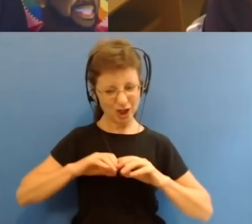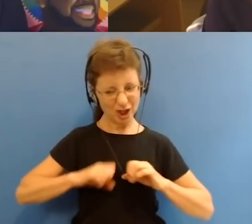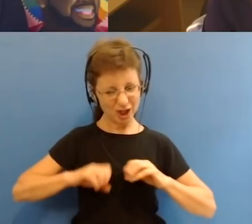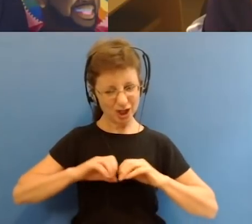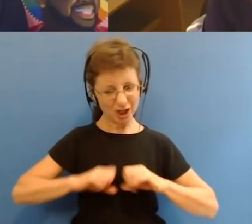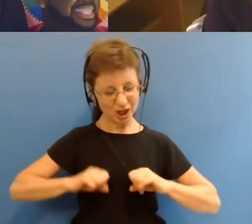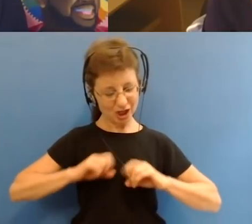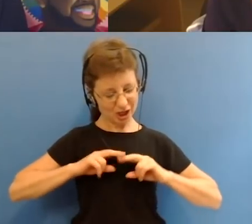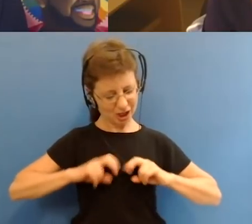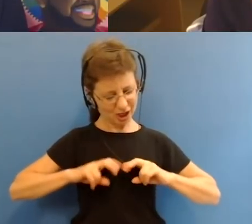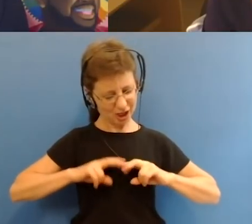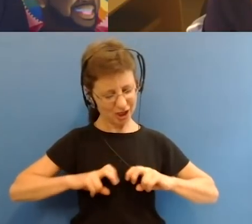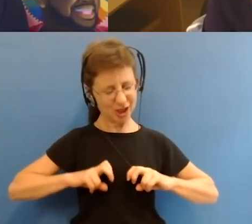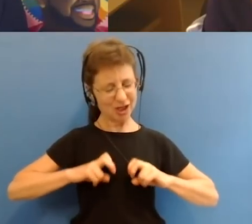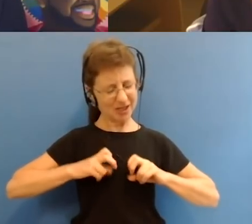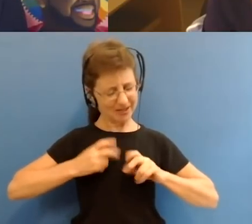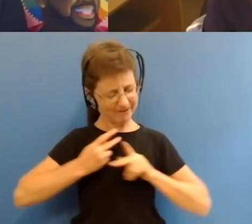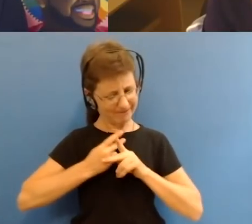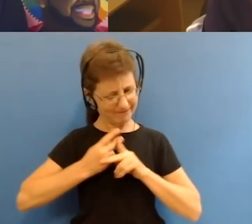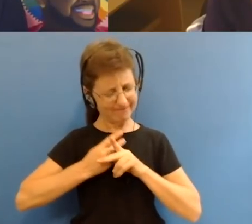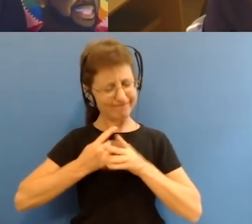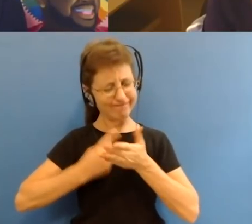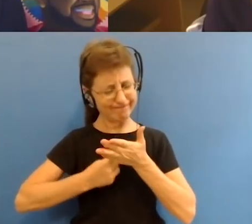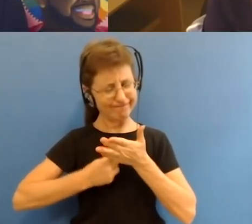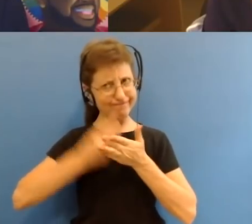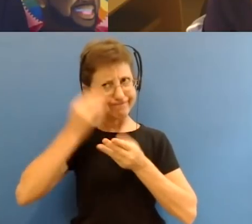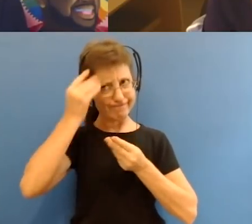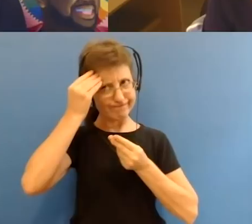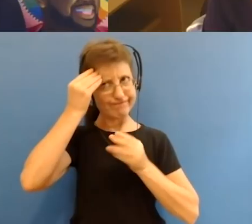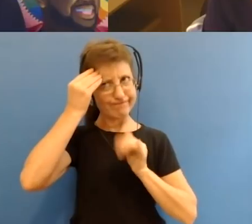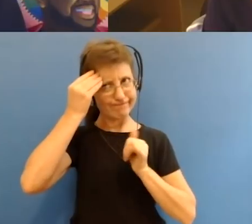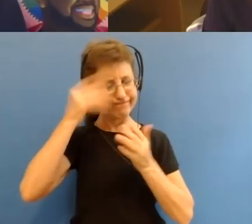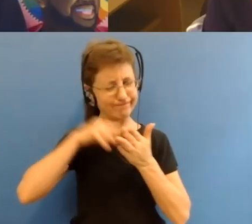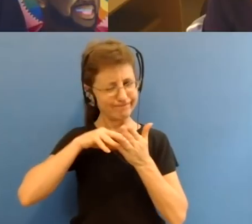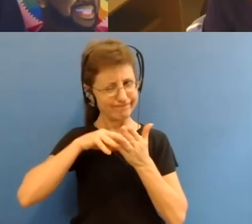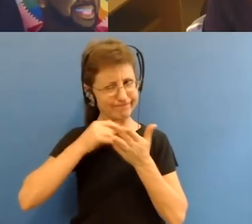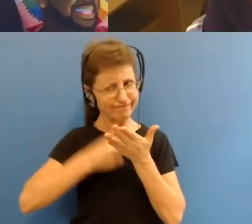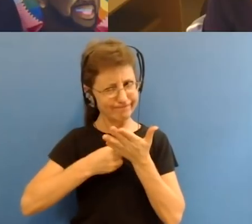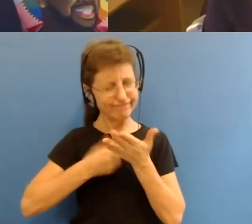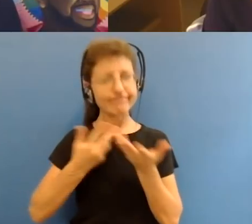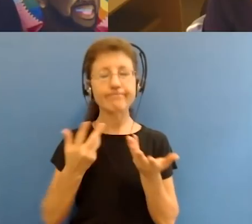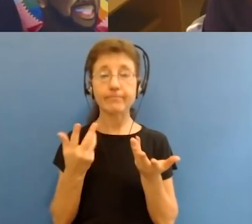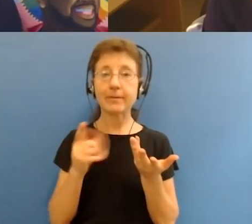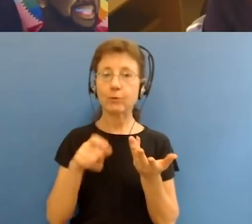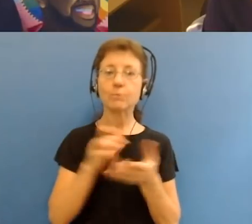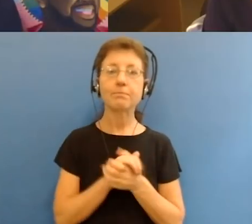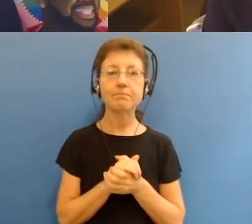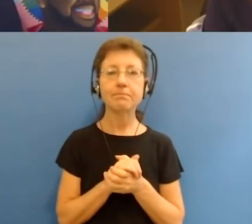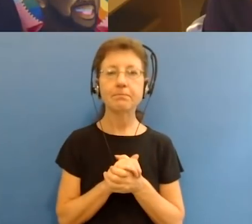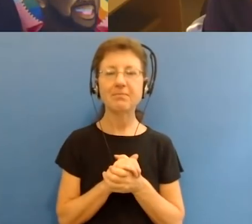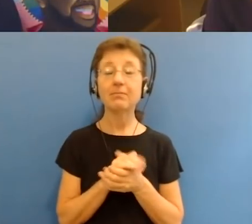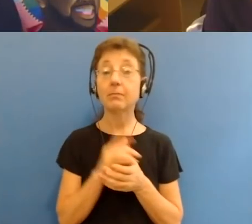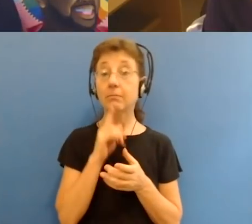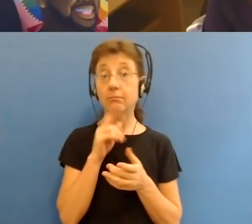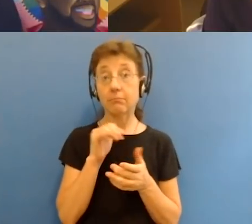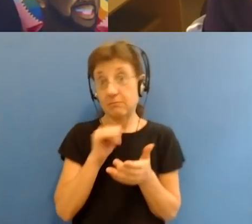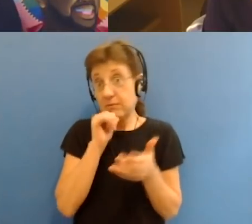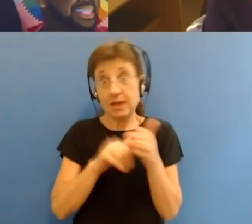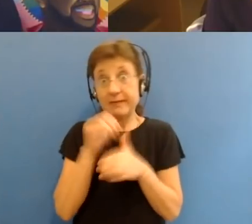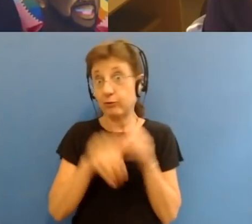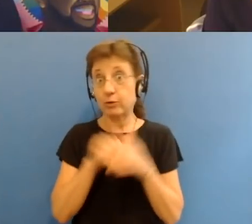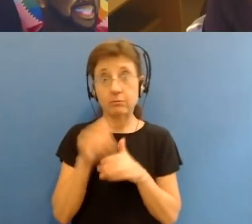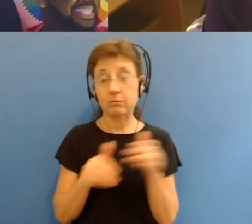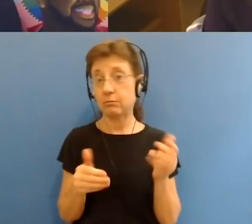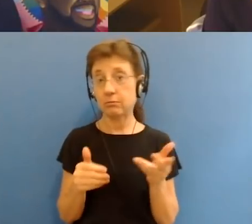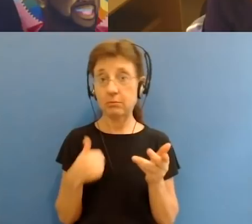it and discern and talk about it and think about it and study and have discussions. You know, it's really uncomfortable because I want everything